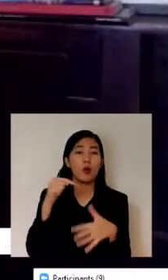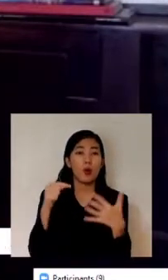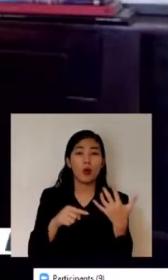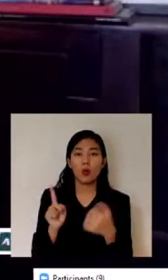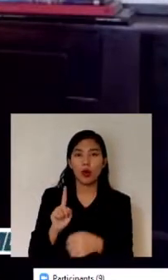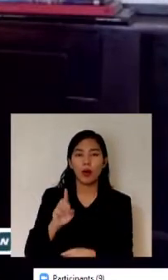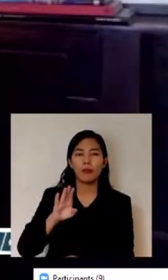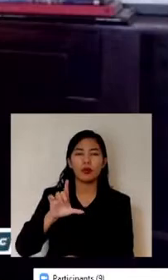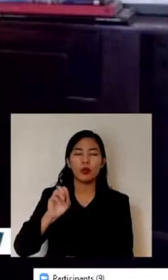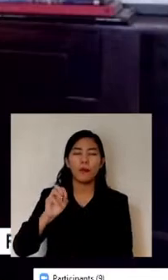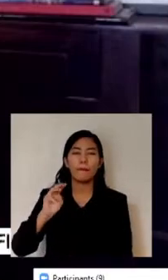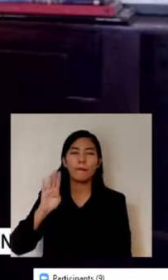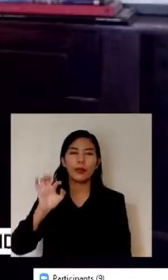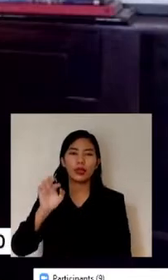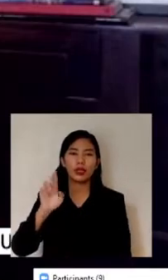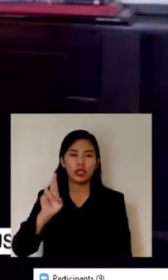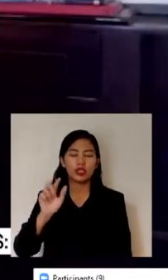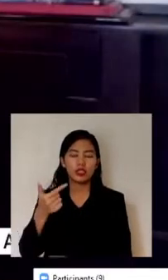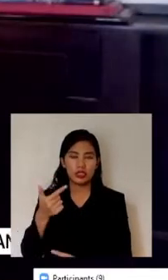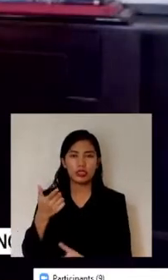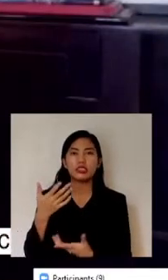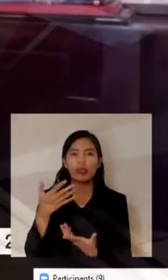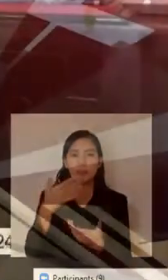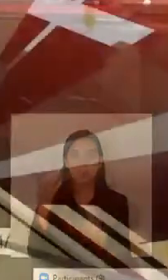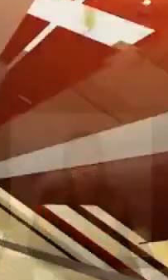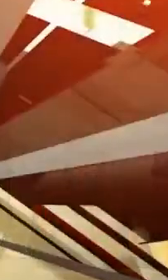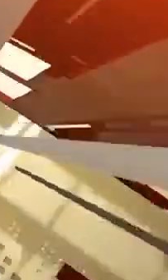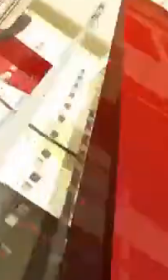Dateline Philippines returns. Stay with us here on ANC.